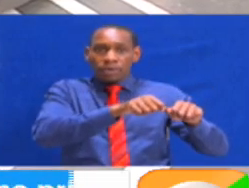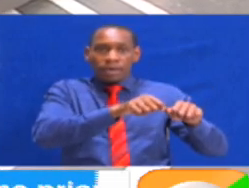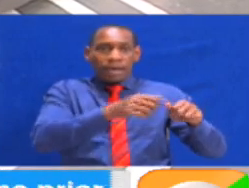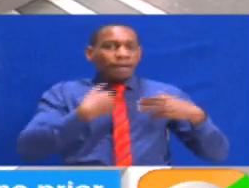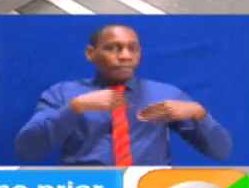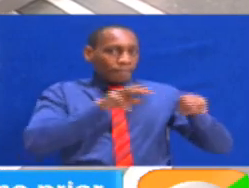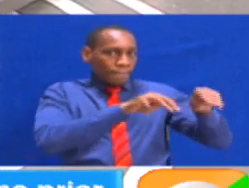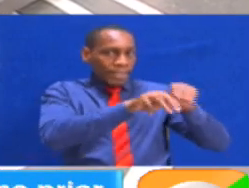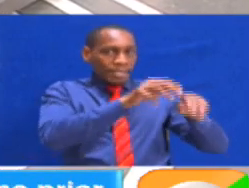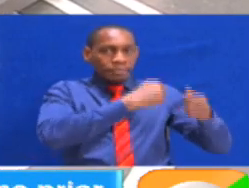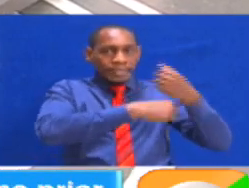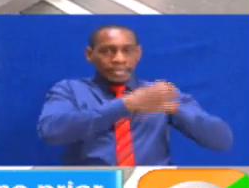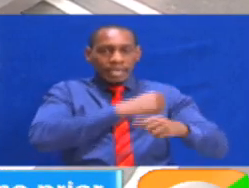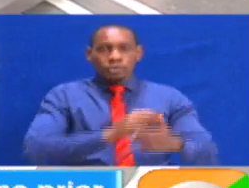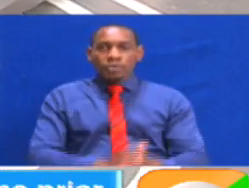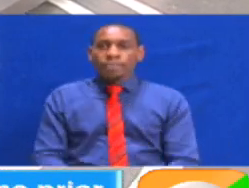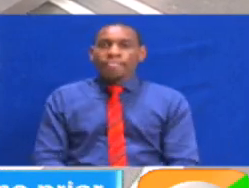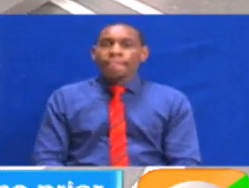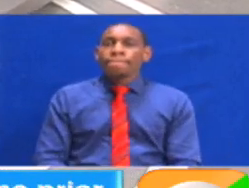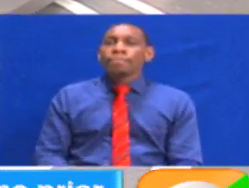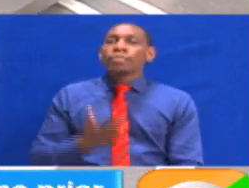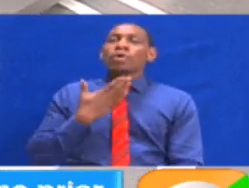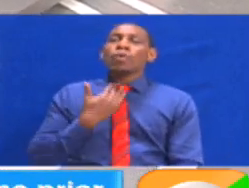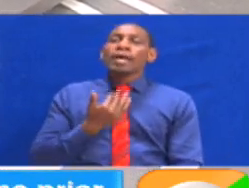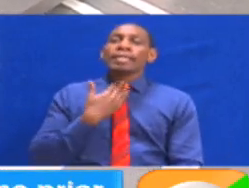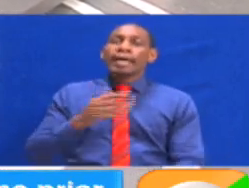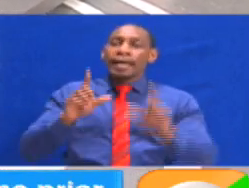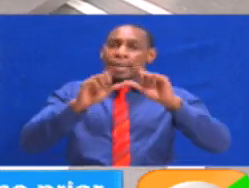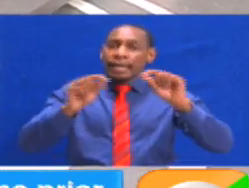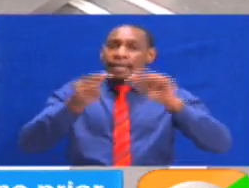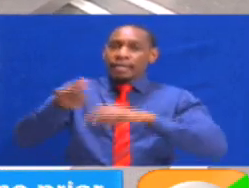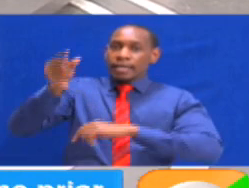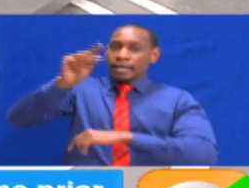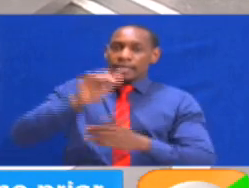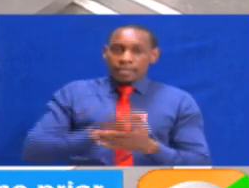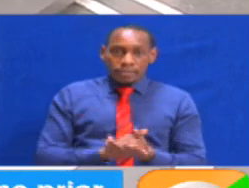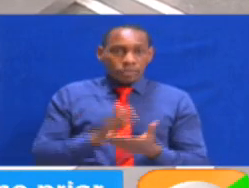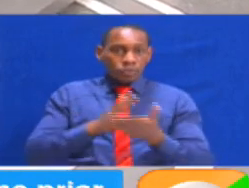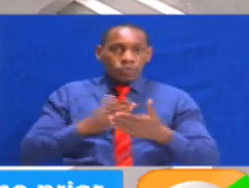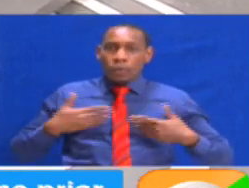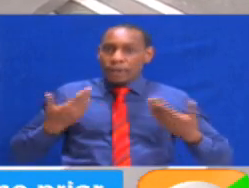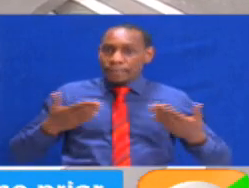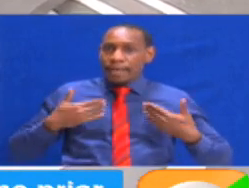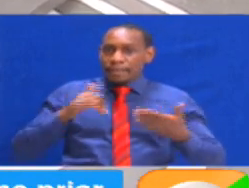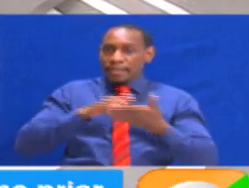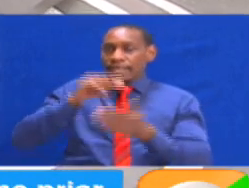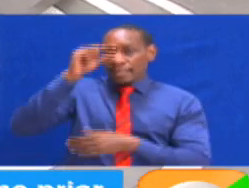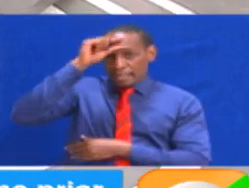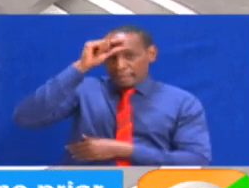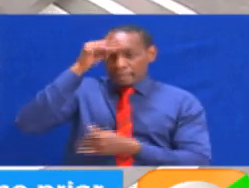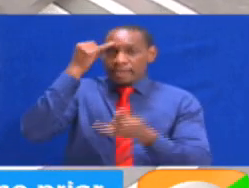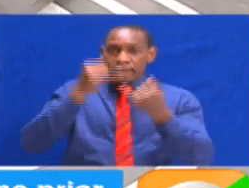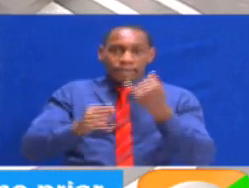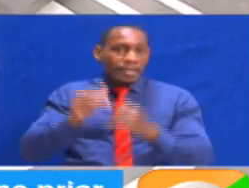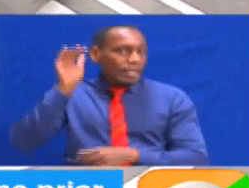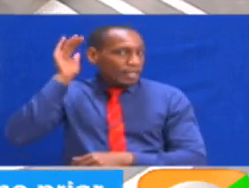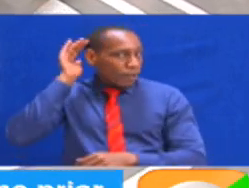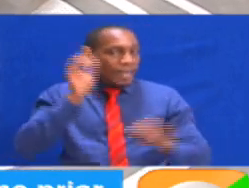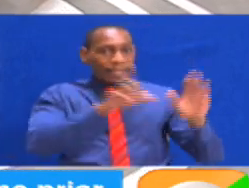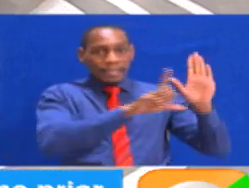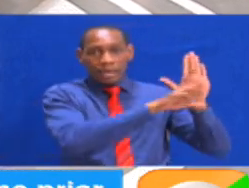management measures. Yeah, I mean, I think I just wanted to add that, so I'm glad that the government is finally obeying the